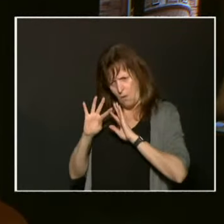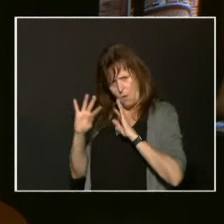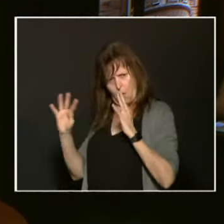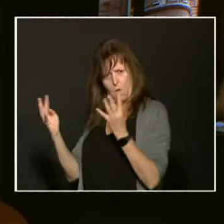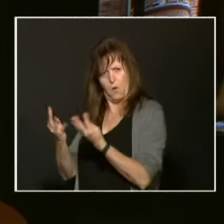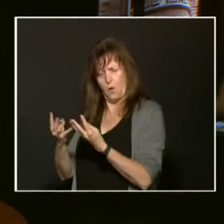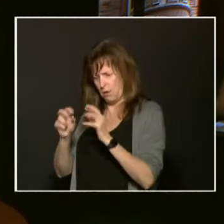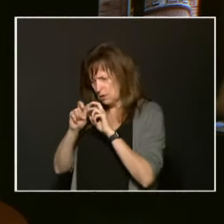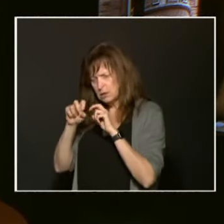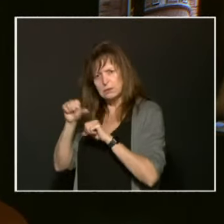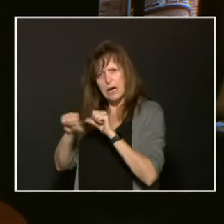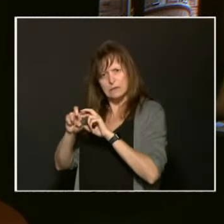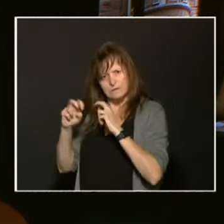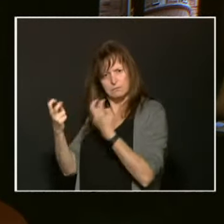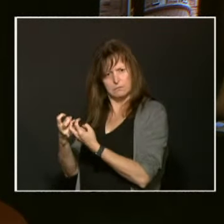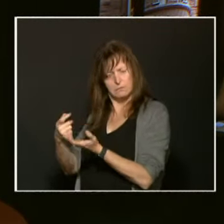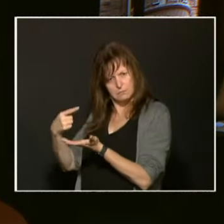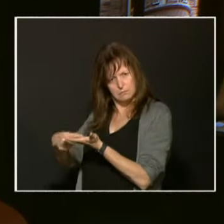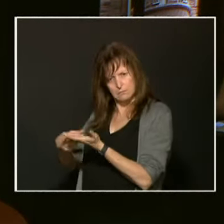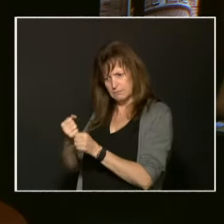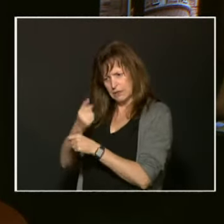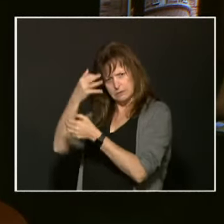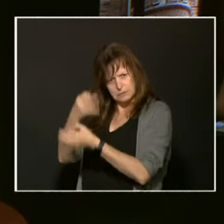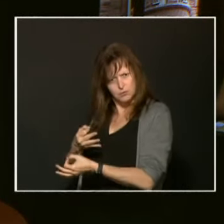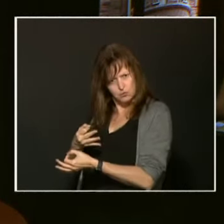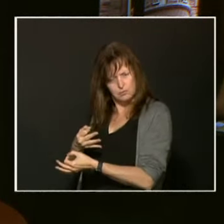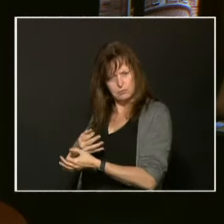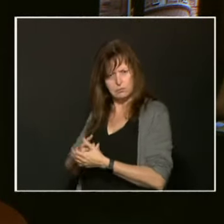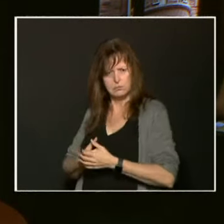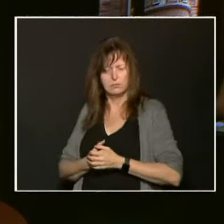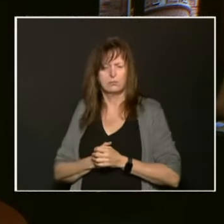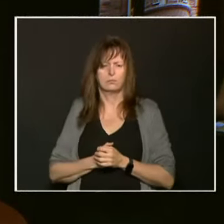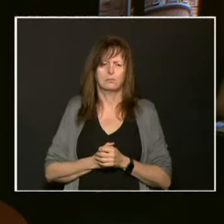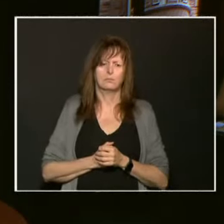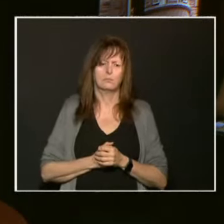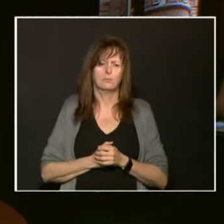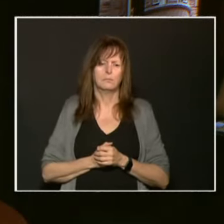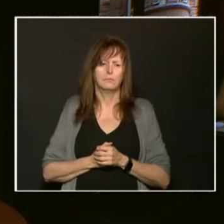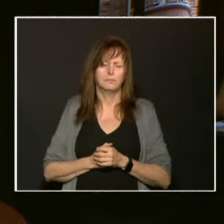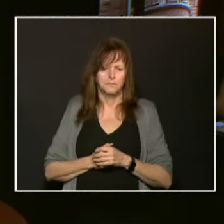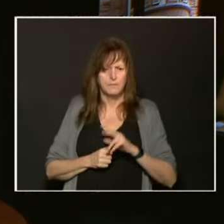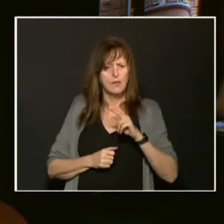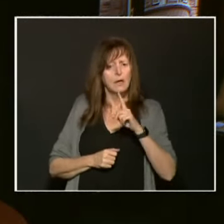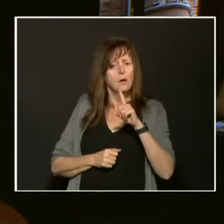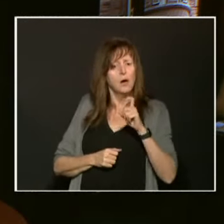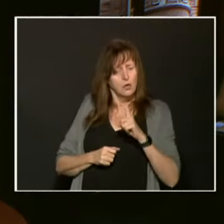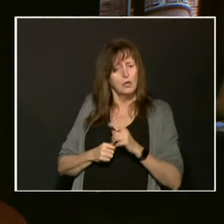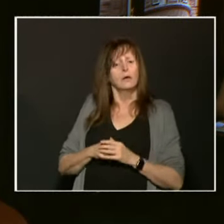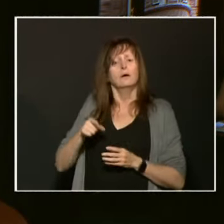Thank you. And just regarding the Delta variant becoming the dominant form of the virus,